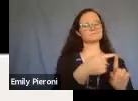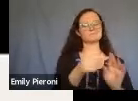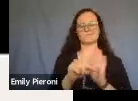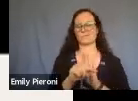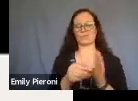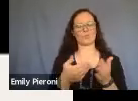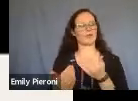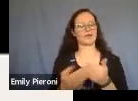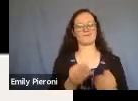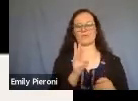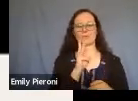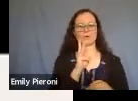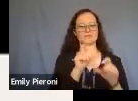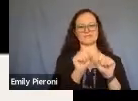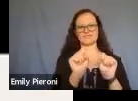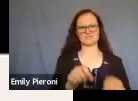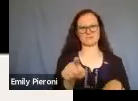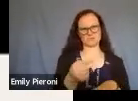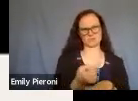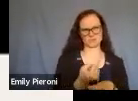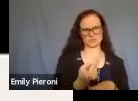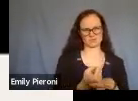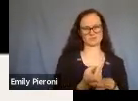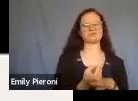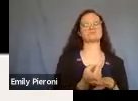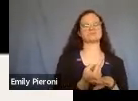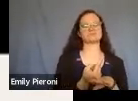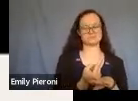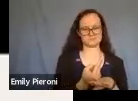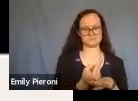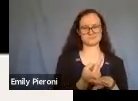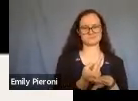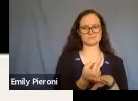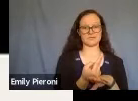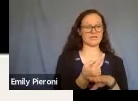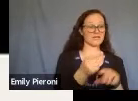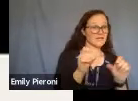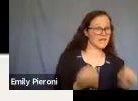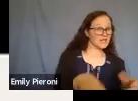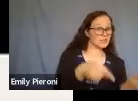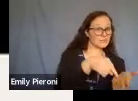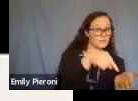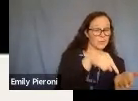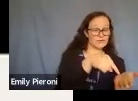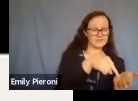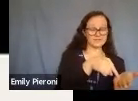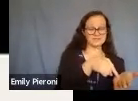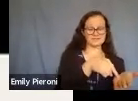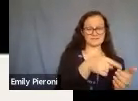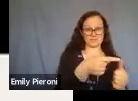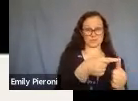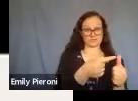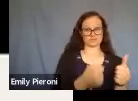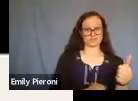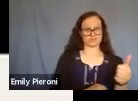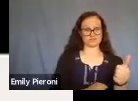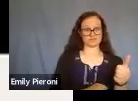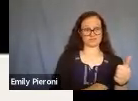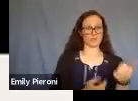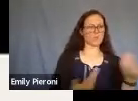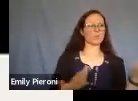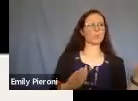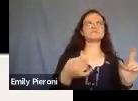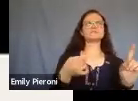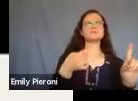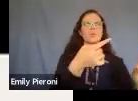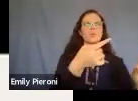here, because you know it's all about, can you afford it for starters, versus what's your objective.